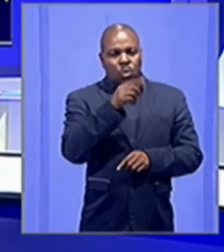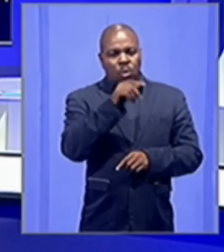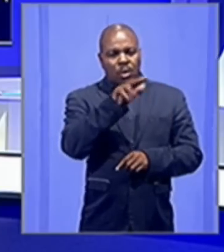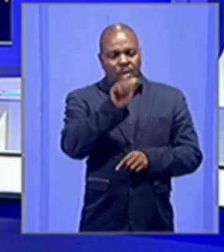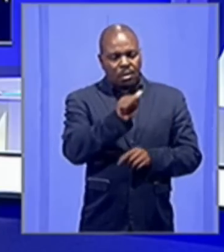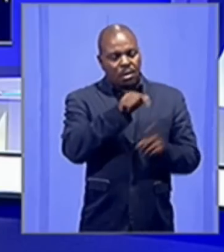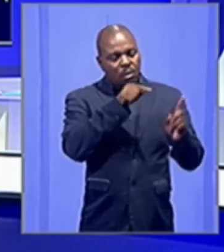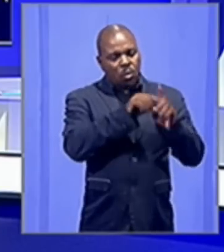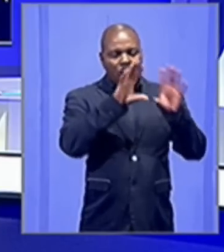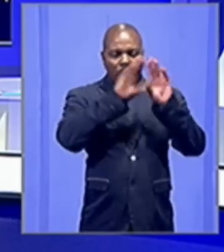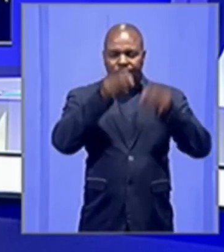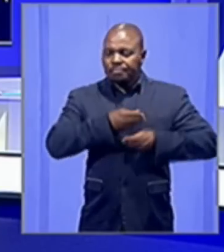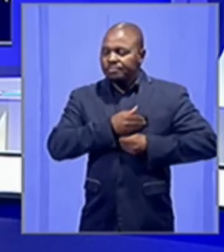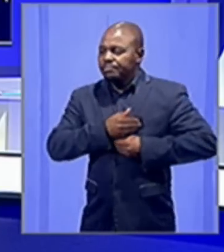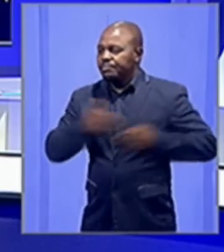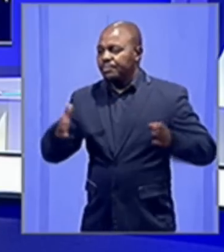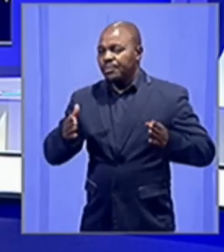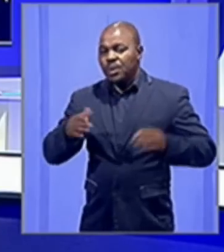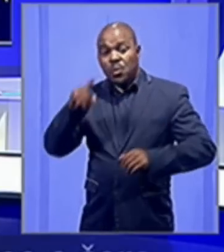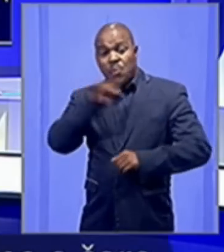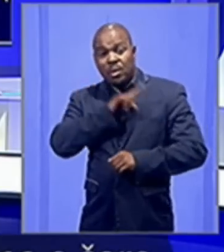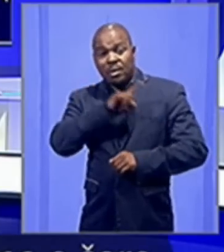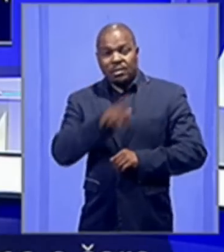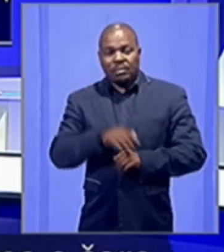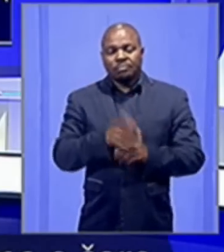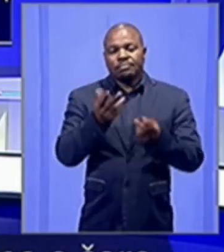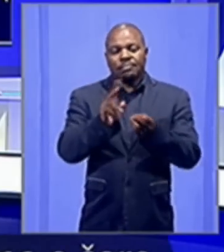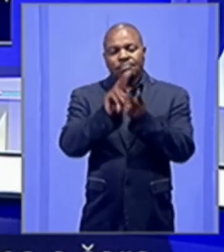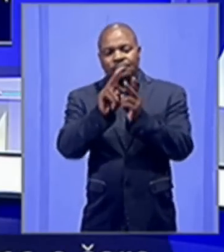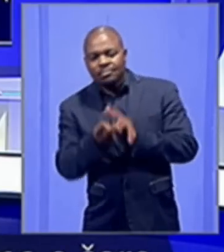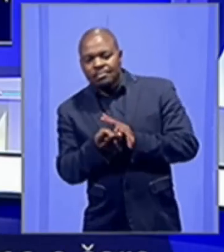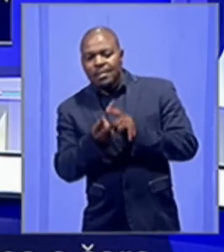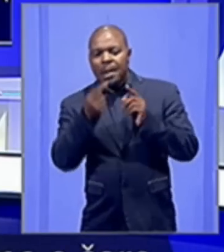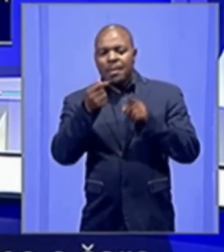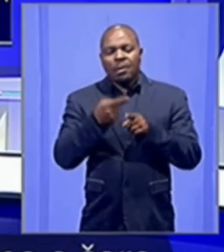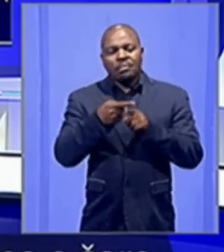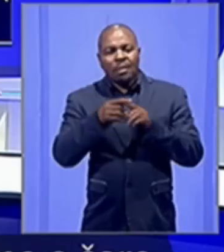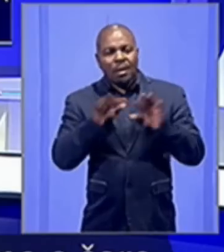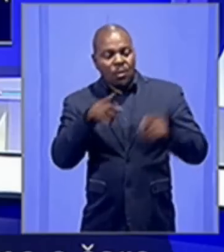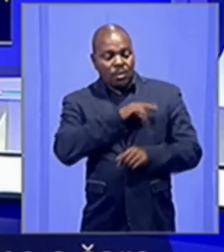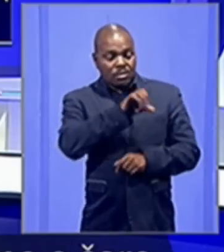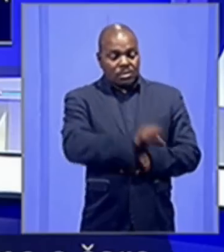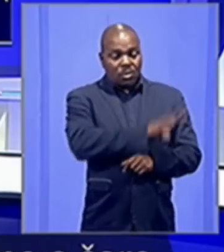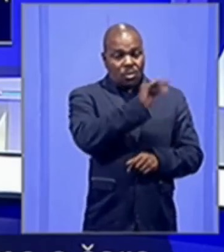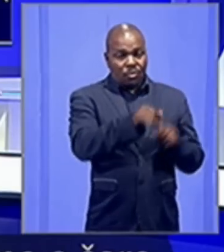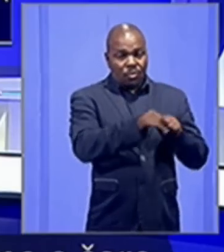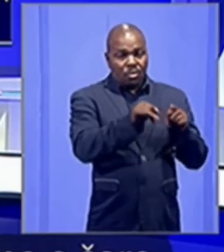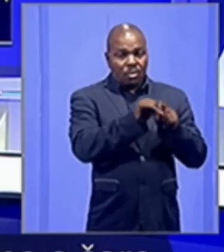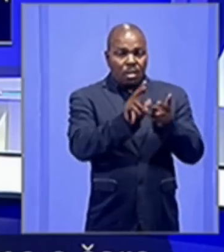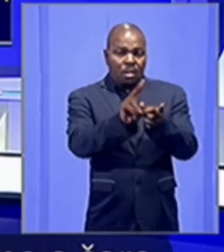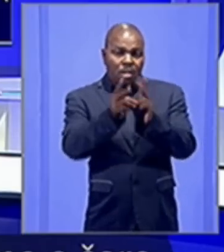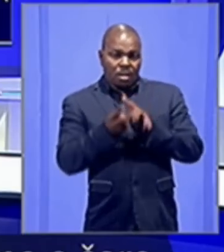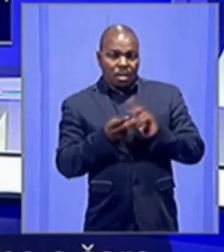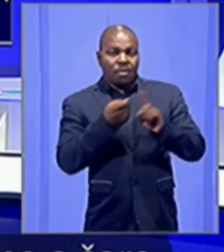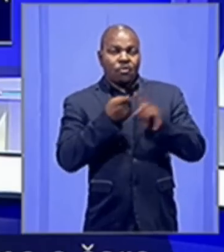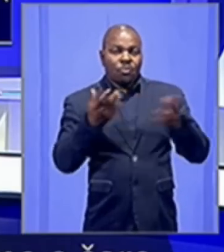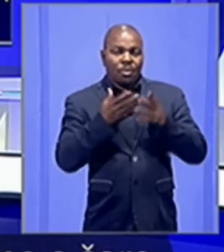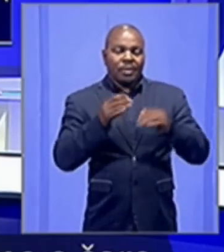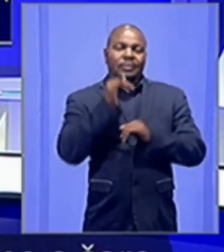moka pepeneneng go lebeletšwe melawana ya kadimo ya mašeleng yeo mmušo wa Afrika Borwa o e hweditšego go tšwa